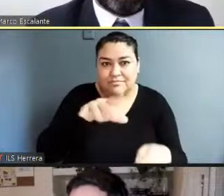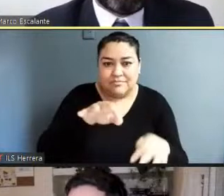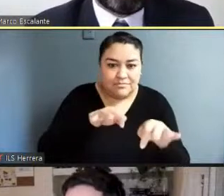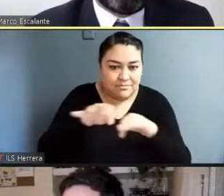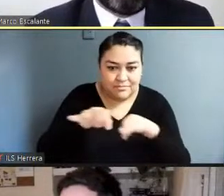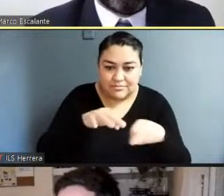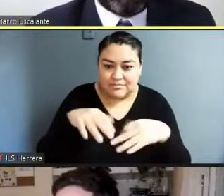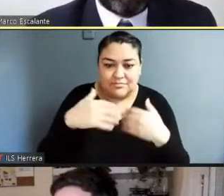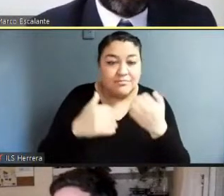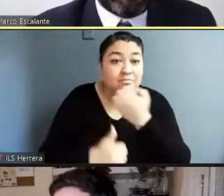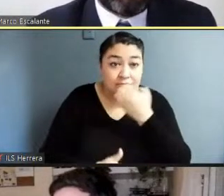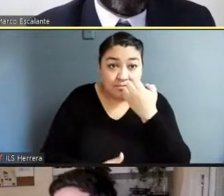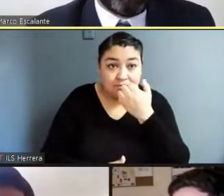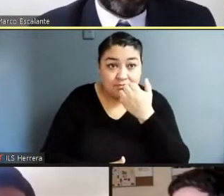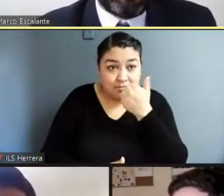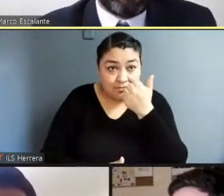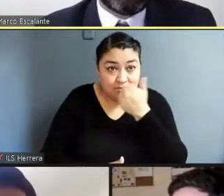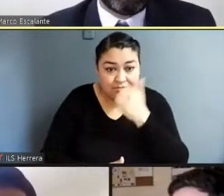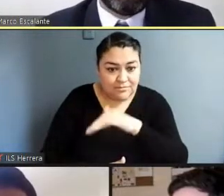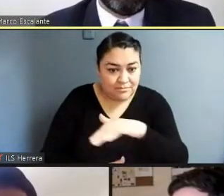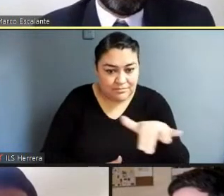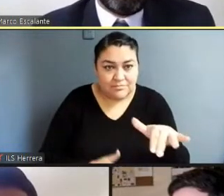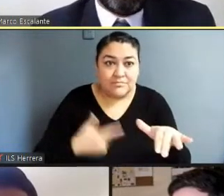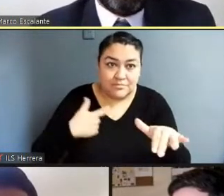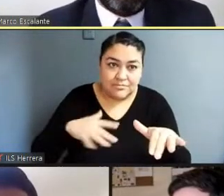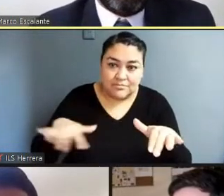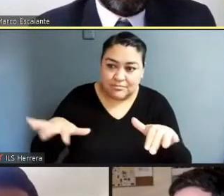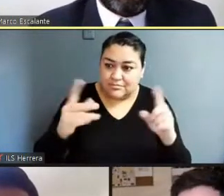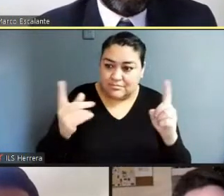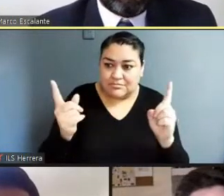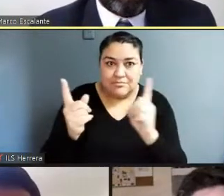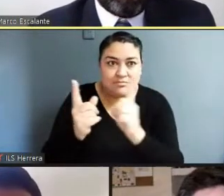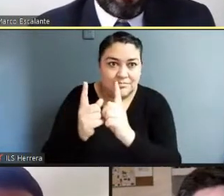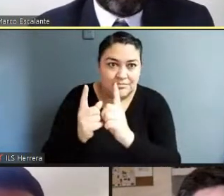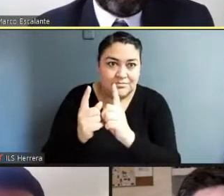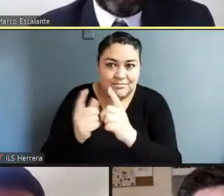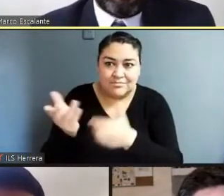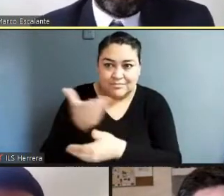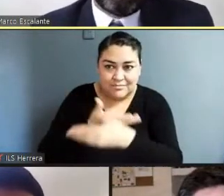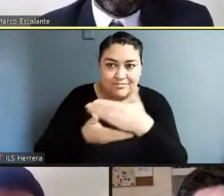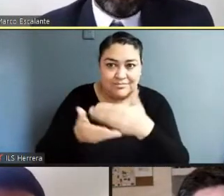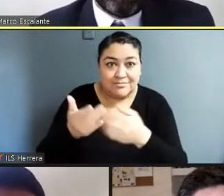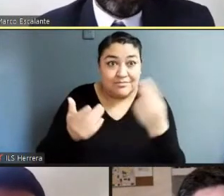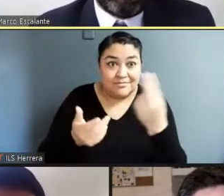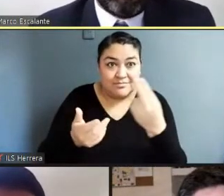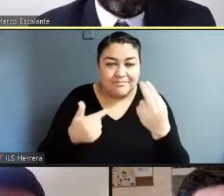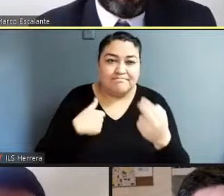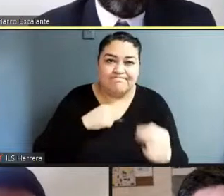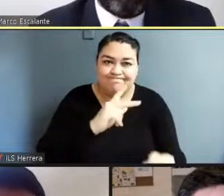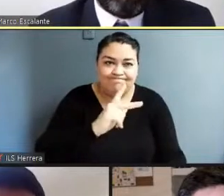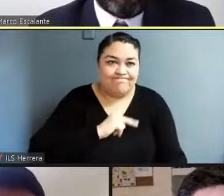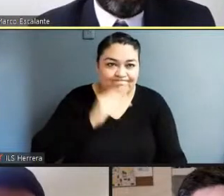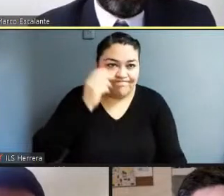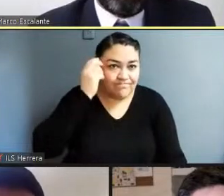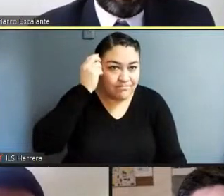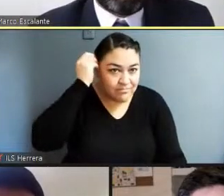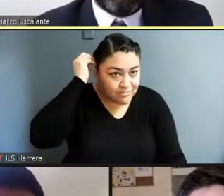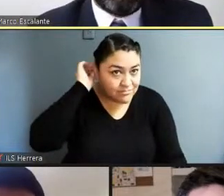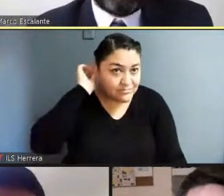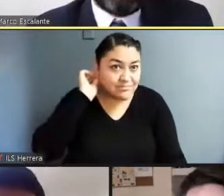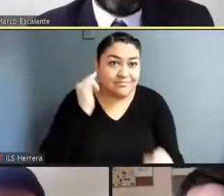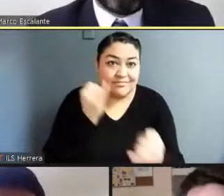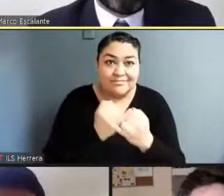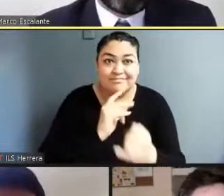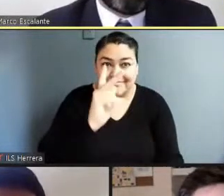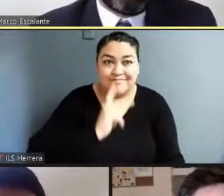Congratulations. Undoubtedly, of course, students have to be in touch with people at the